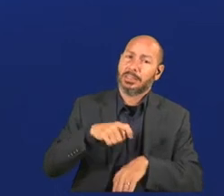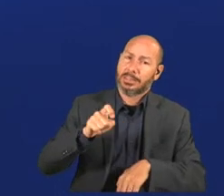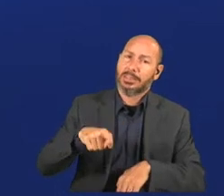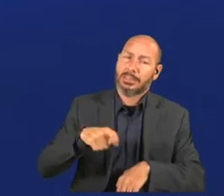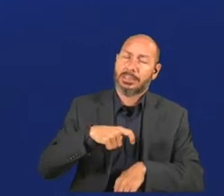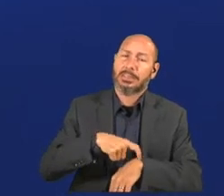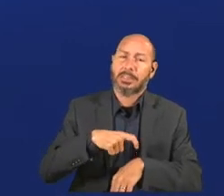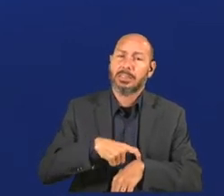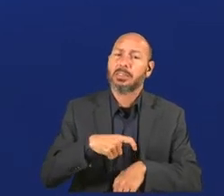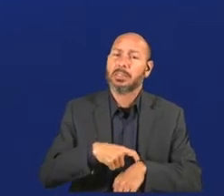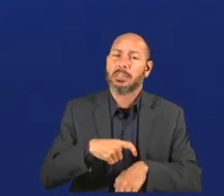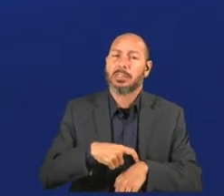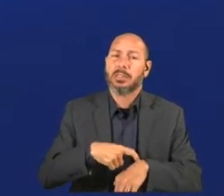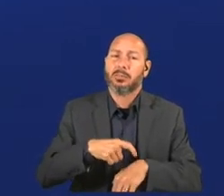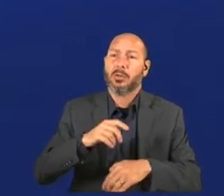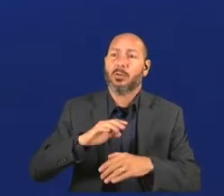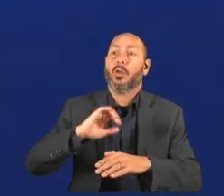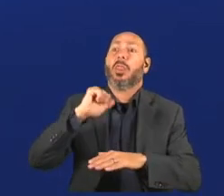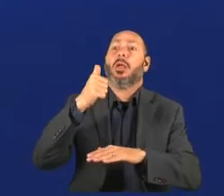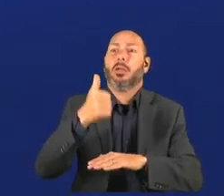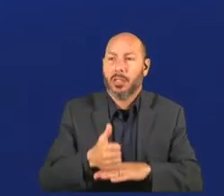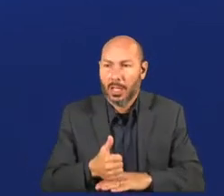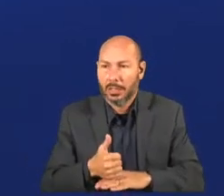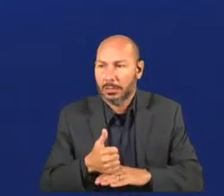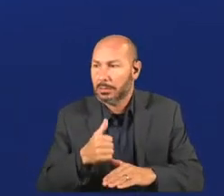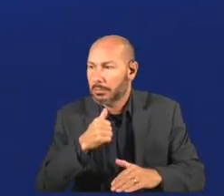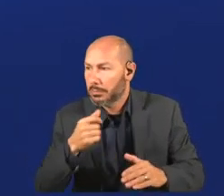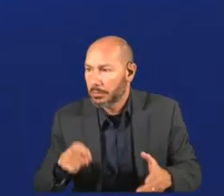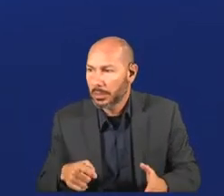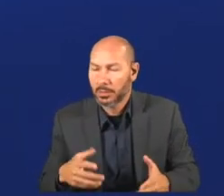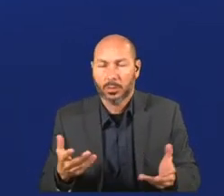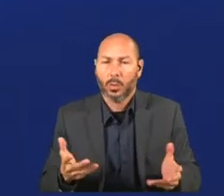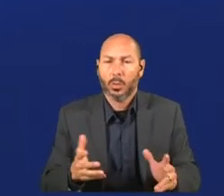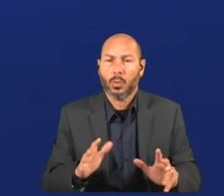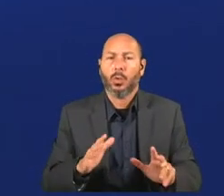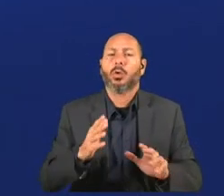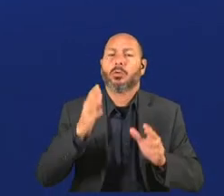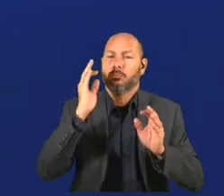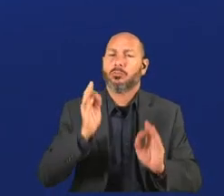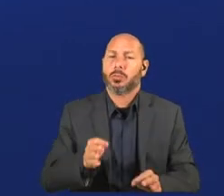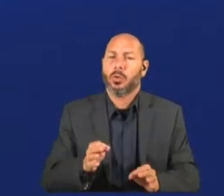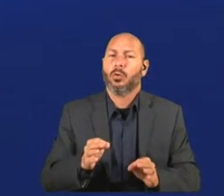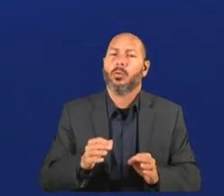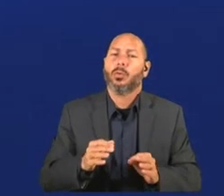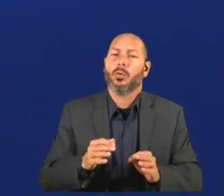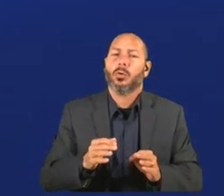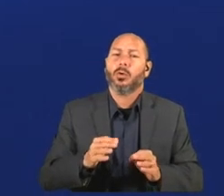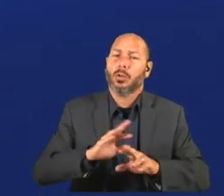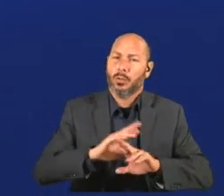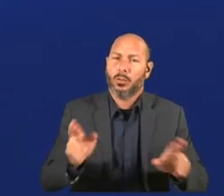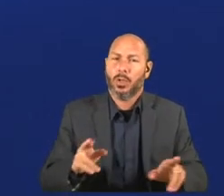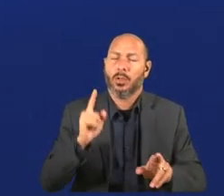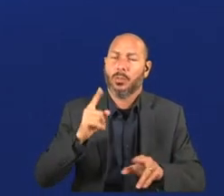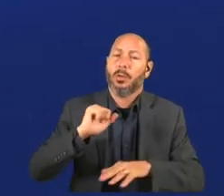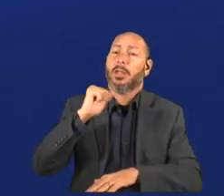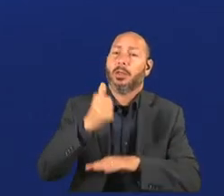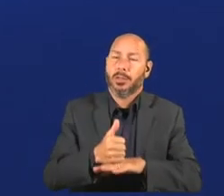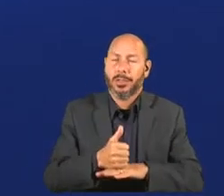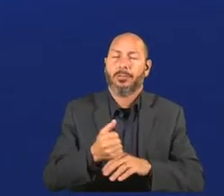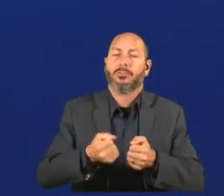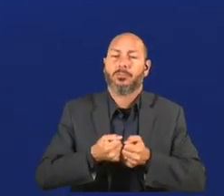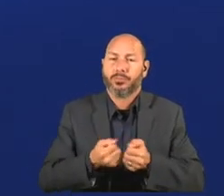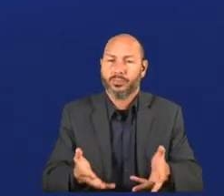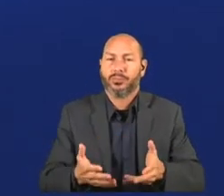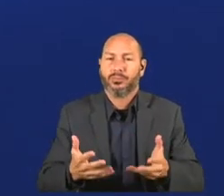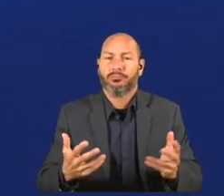recommendations around more targeted condition, financial and tax incentives, around increasing supply through the liberalization of laws and regulations that Annie